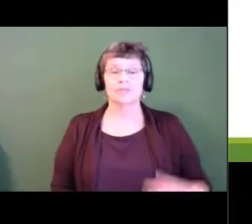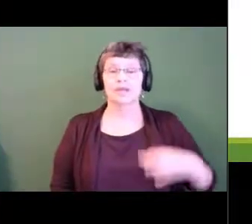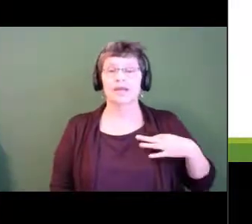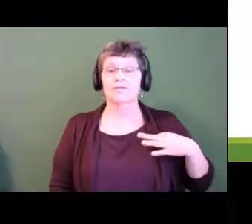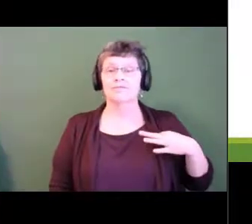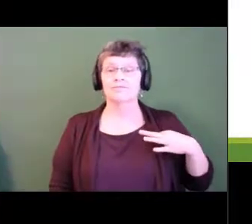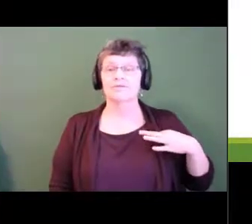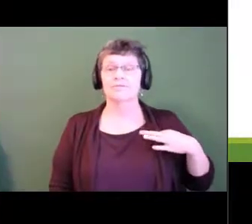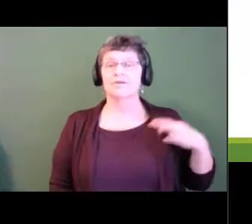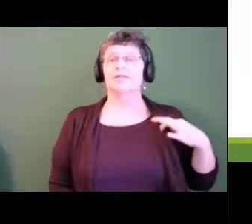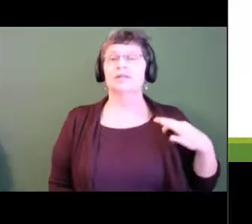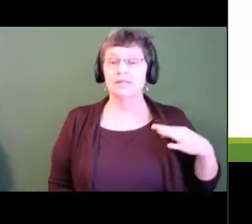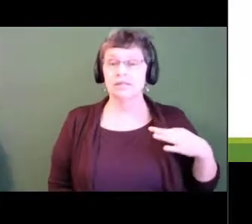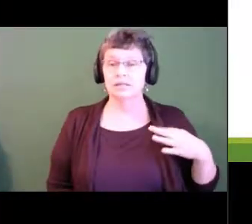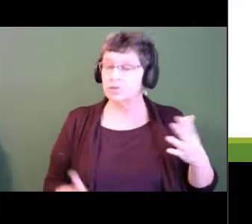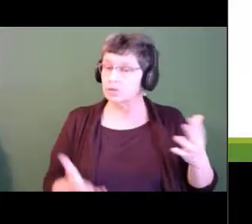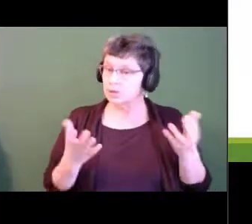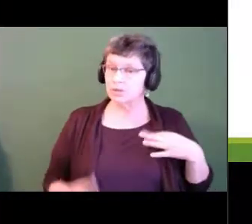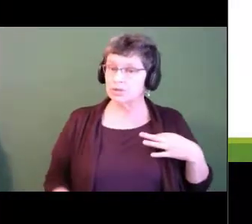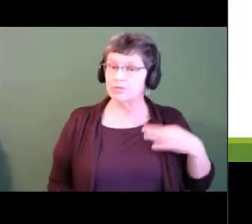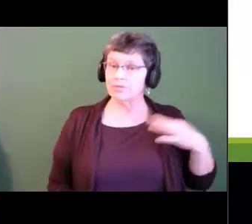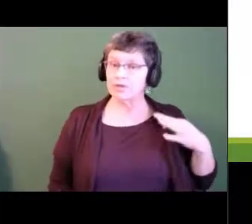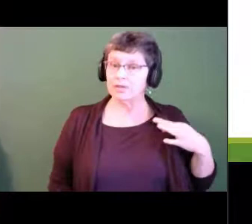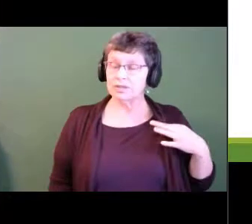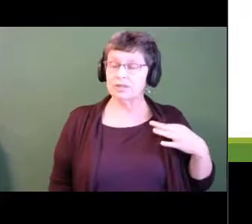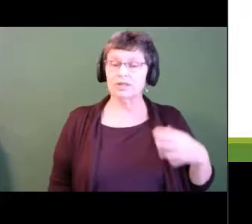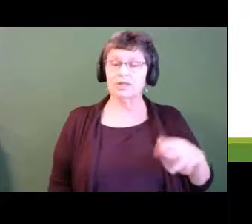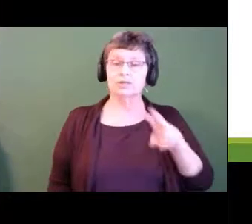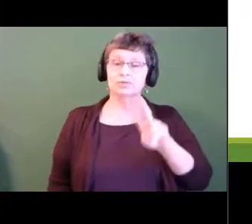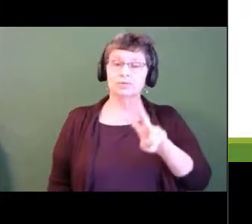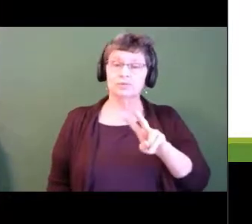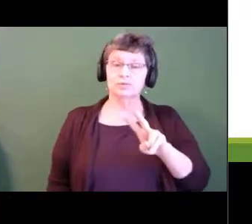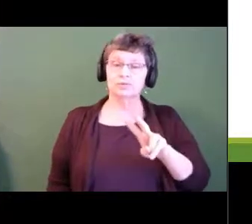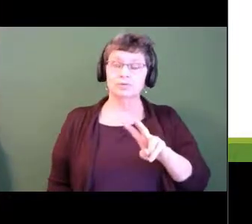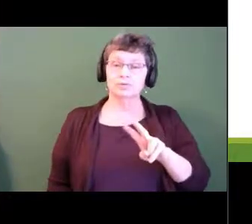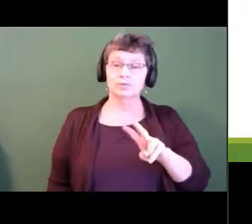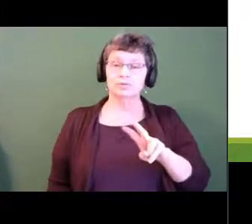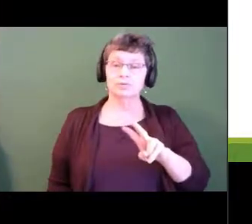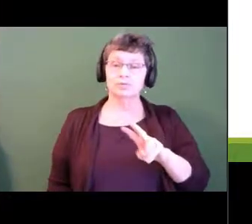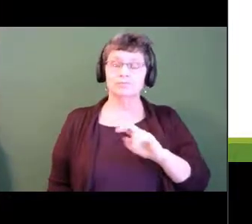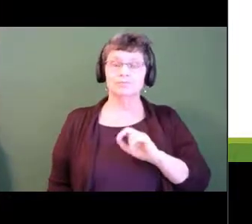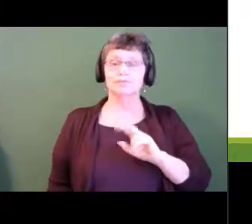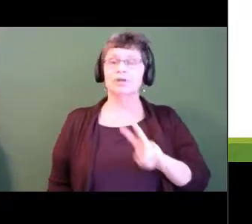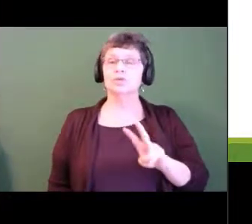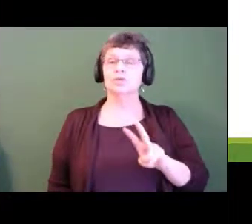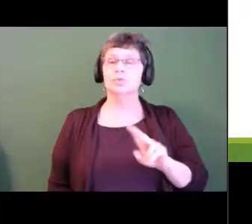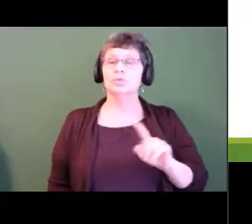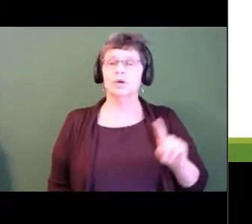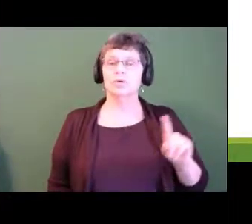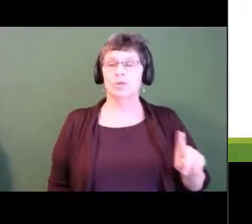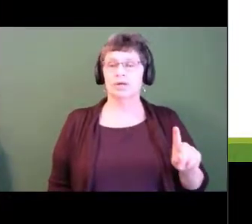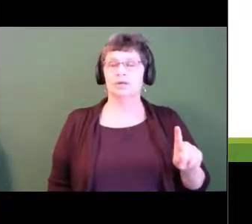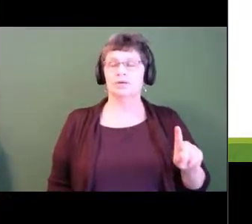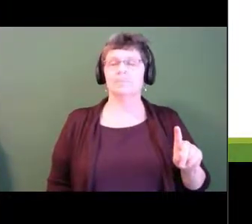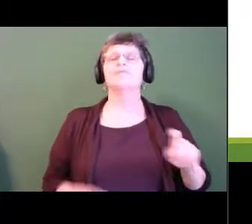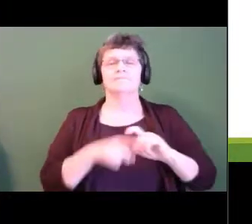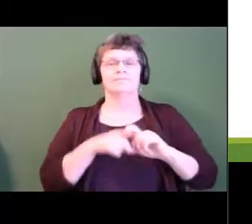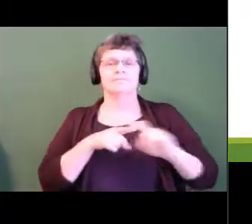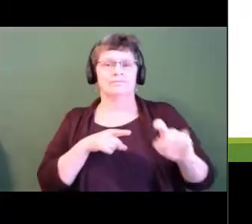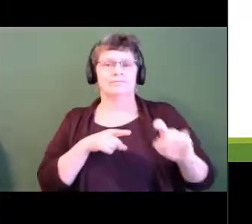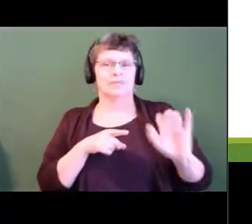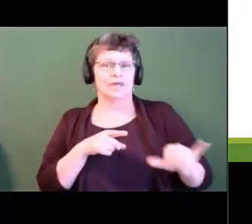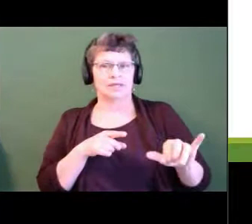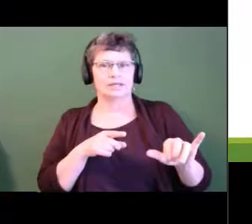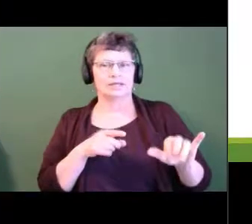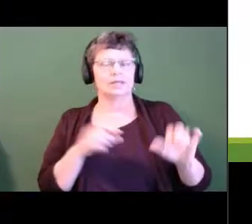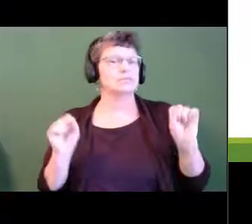Volunteers, if you want to volunteer, if you need a volunteer, the 211 number is the one to call. That can be